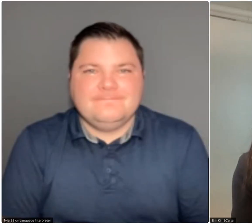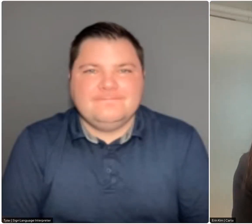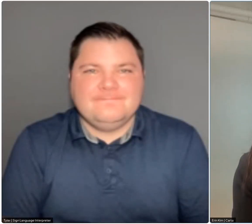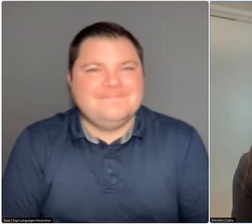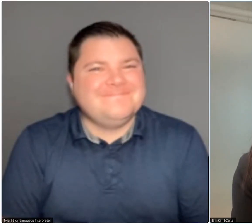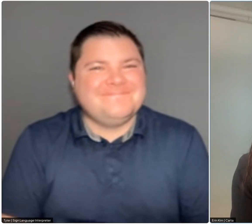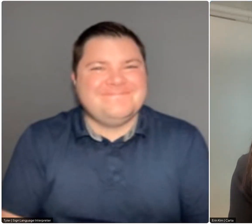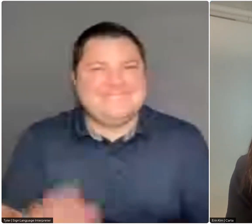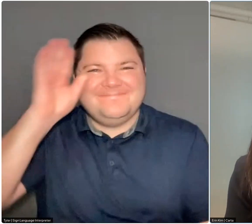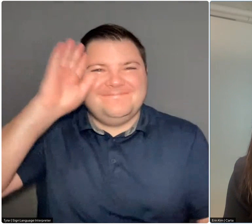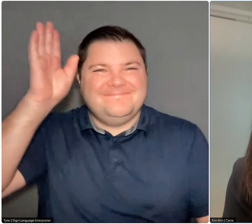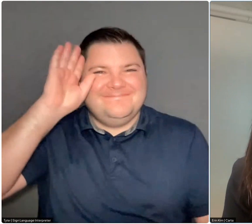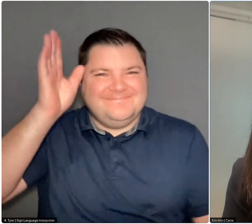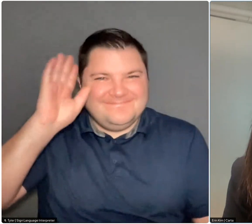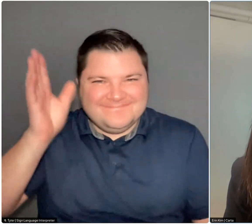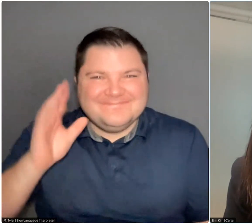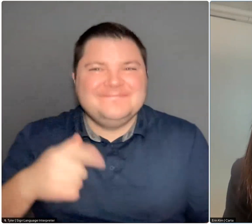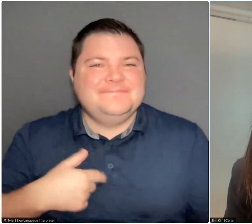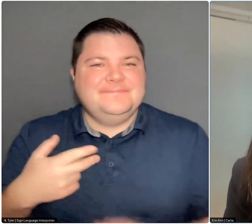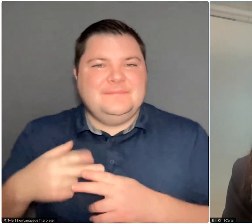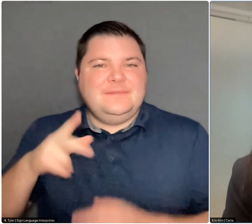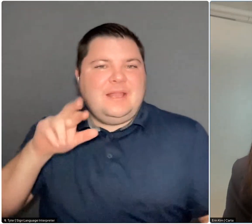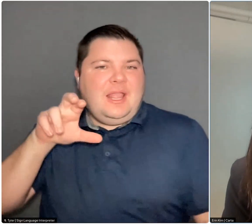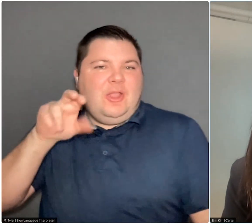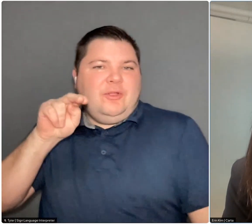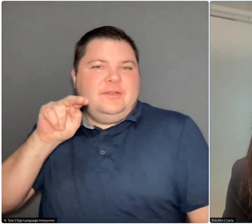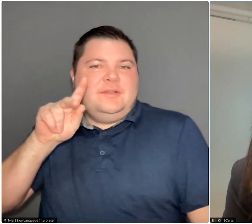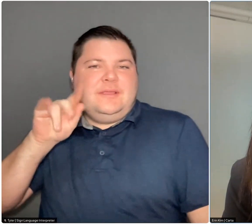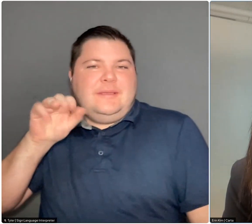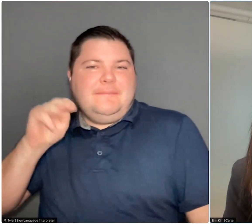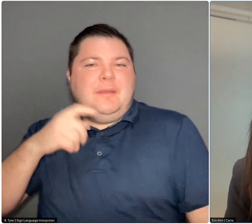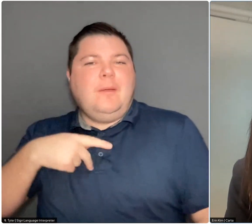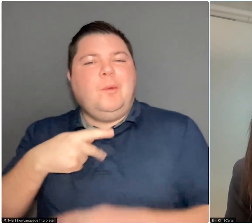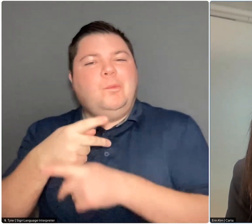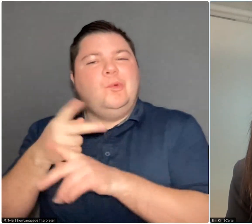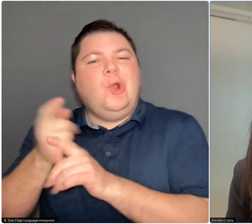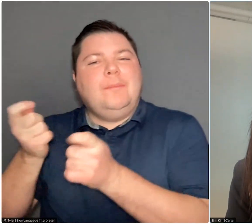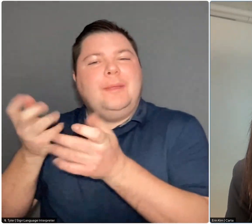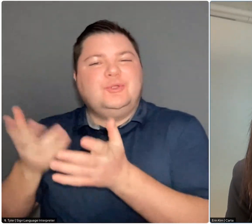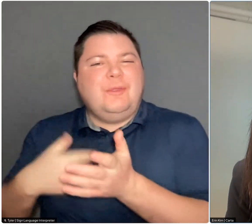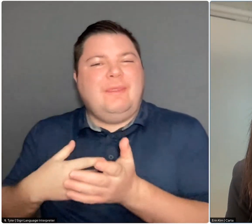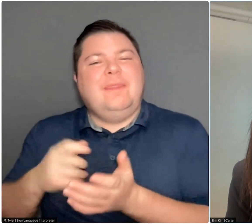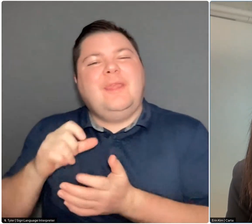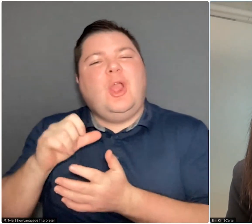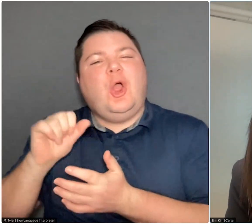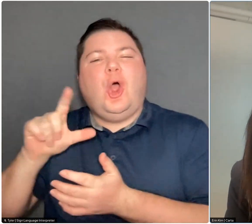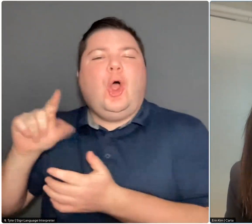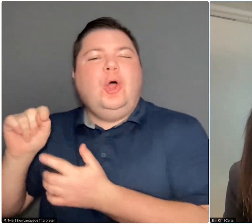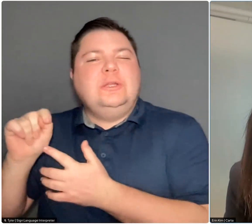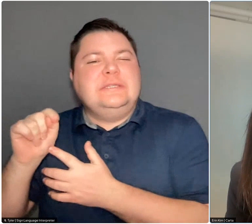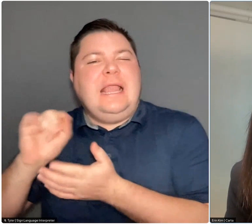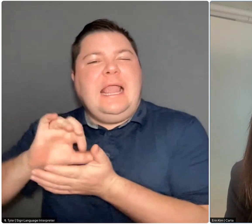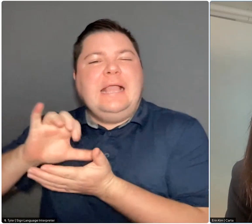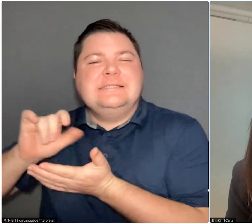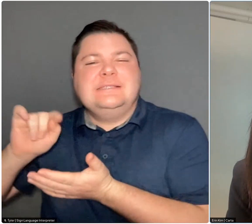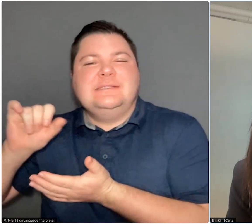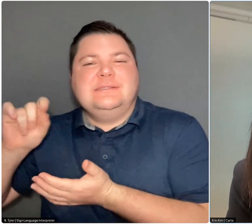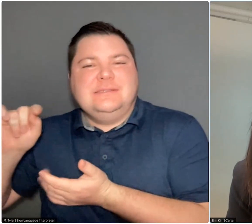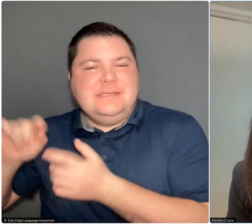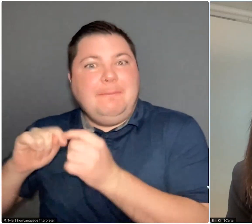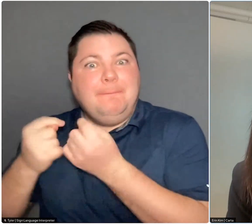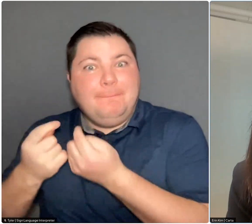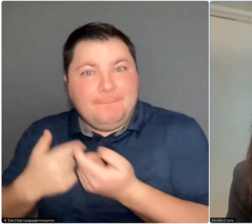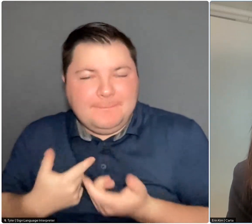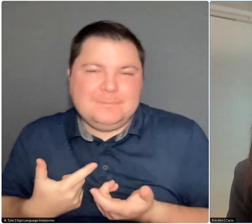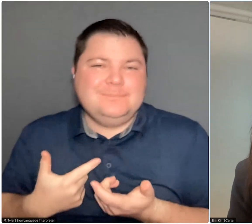Hi, everyone. My name is Erin Kim, and I am a product manager within the alternative assets team, building cap tables specifically curated for LLCs.